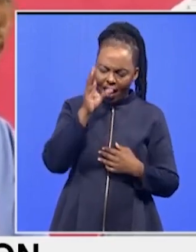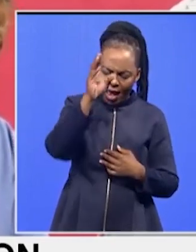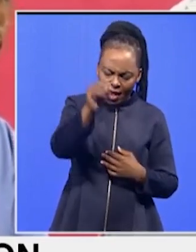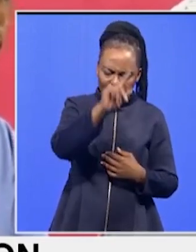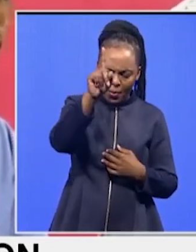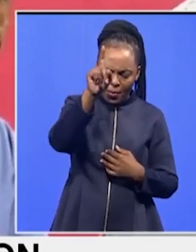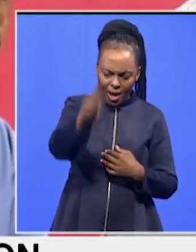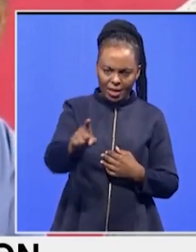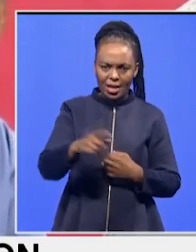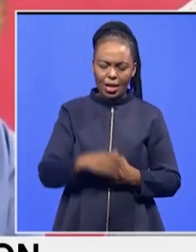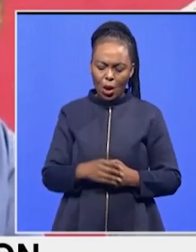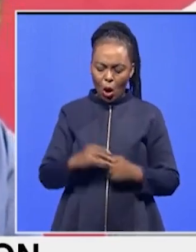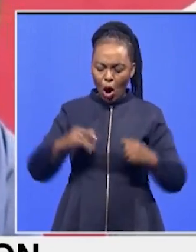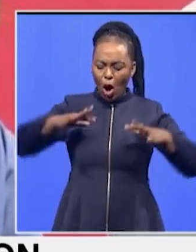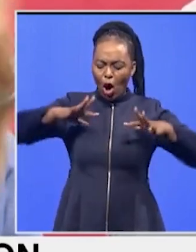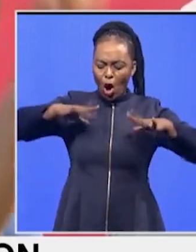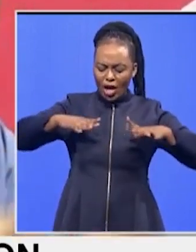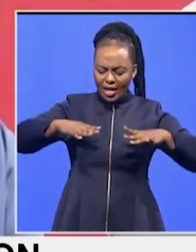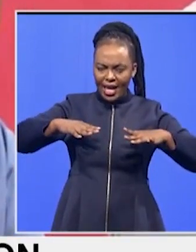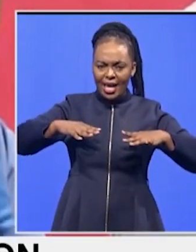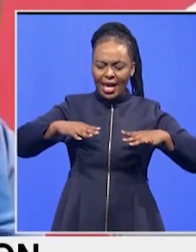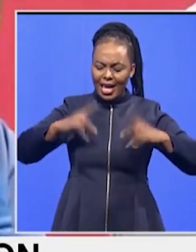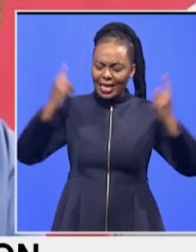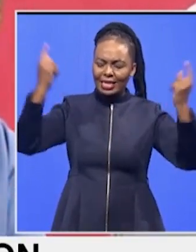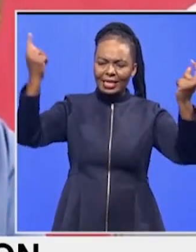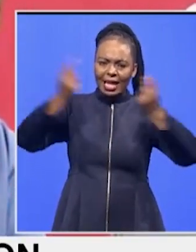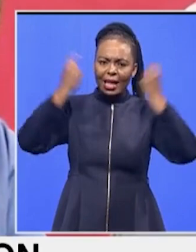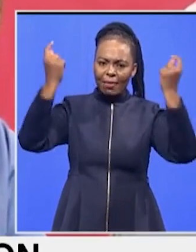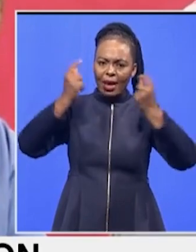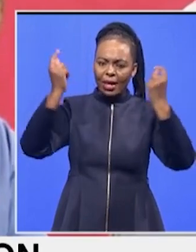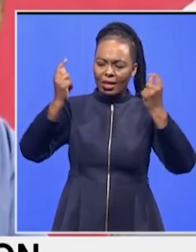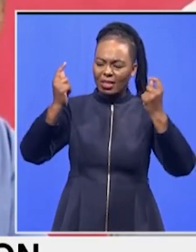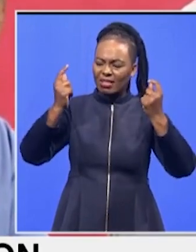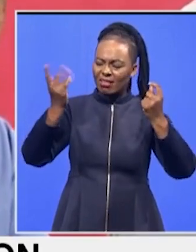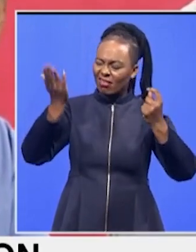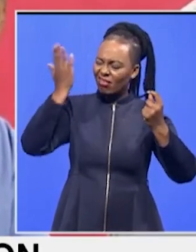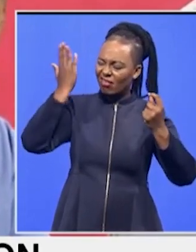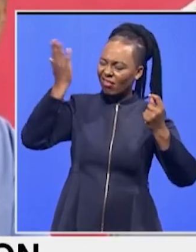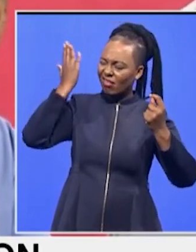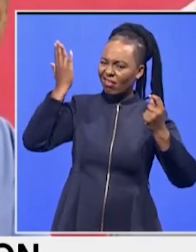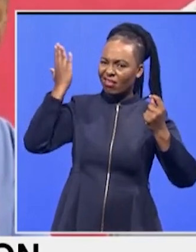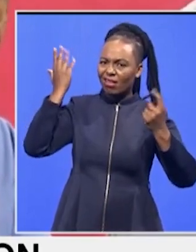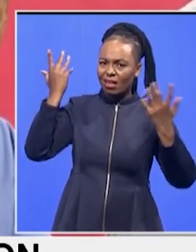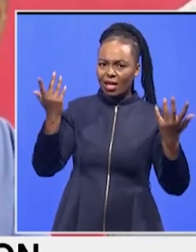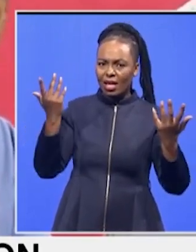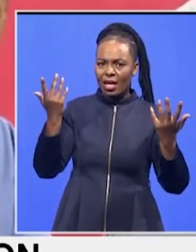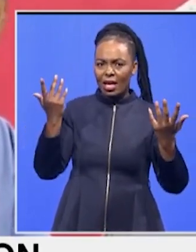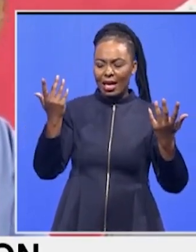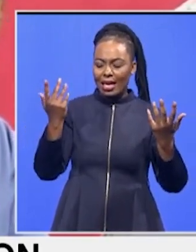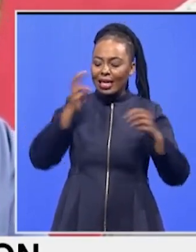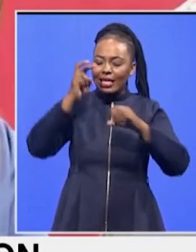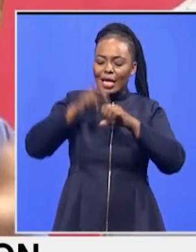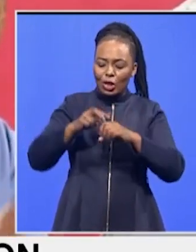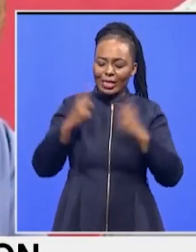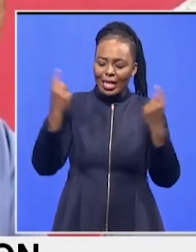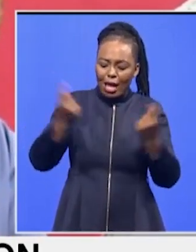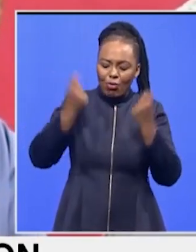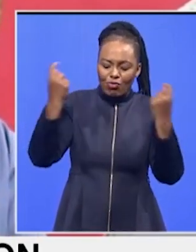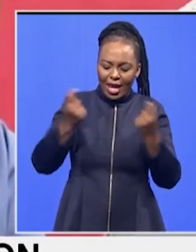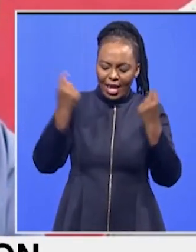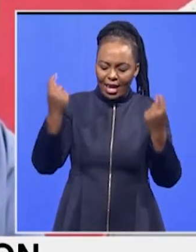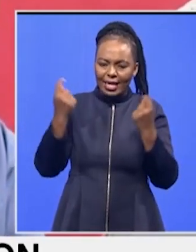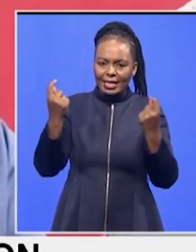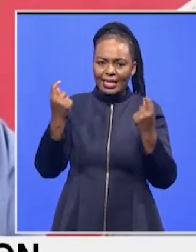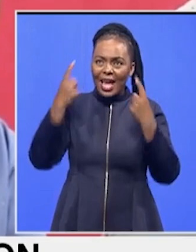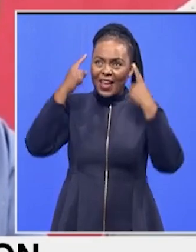these holidays to celebrate what may have been. Let's not use it to celebrate long past